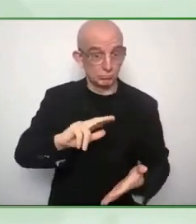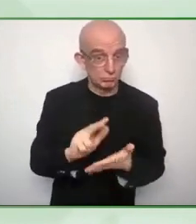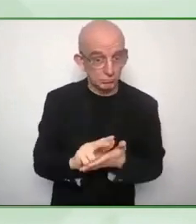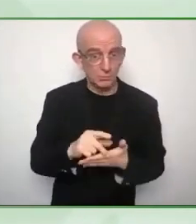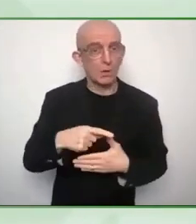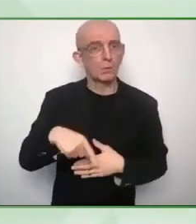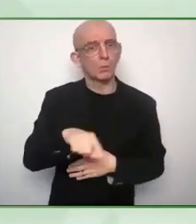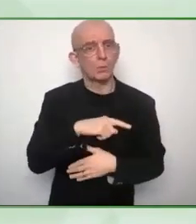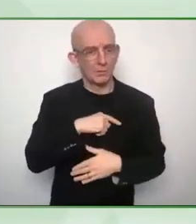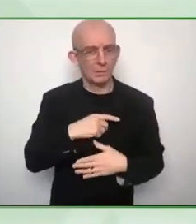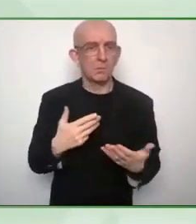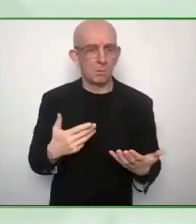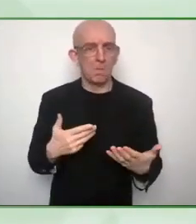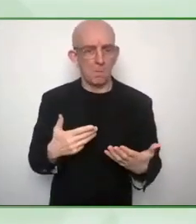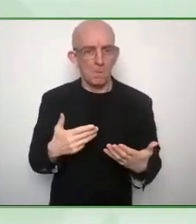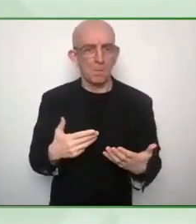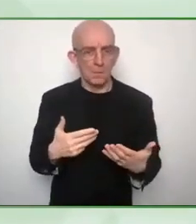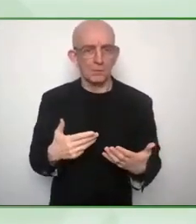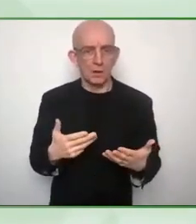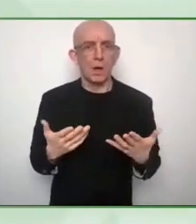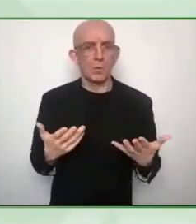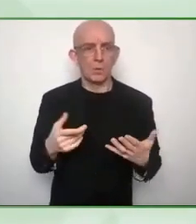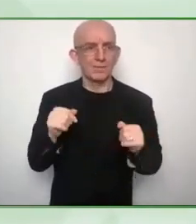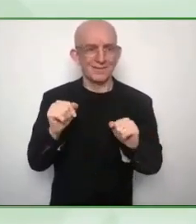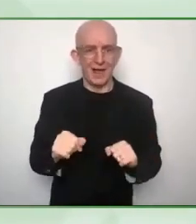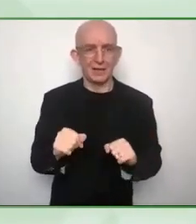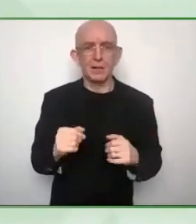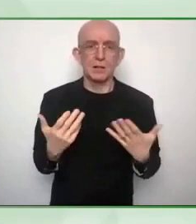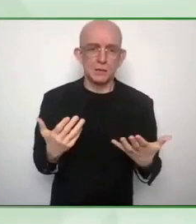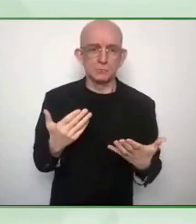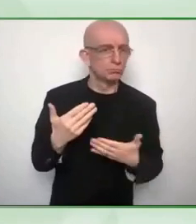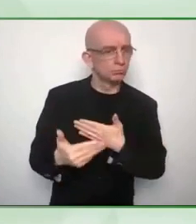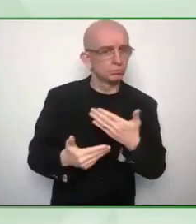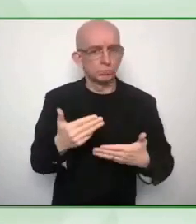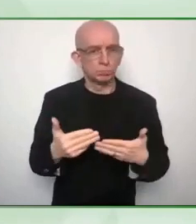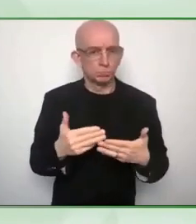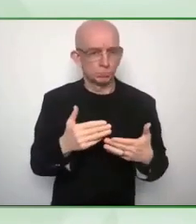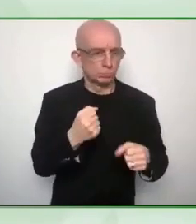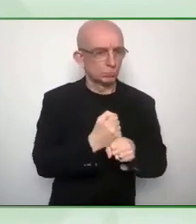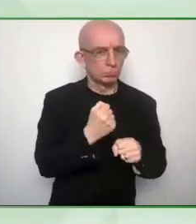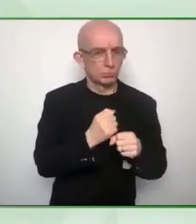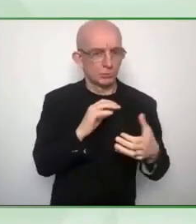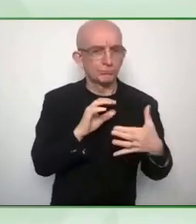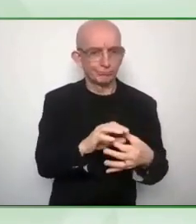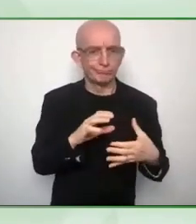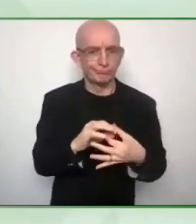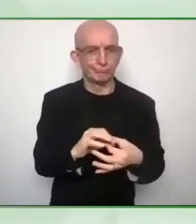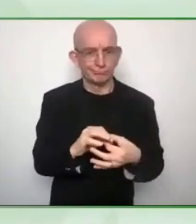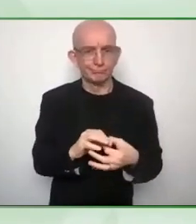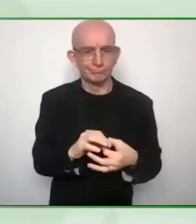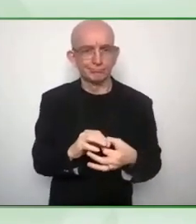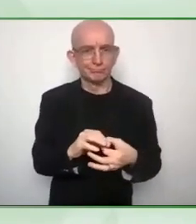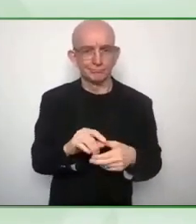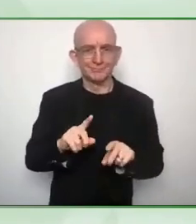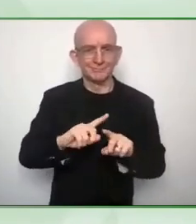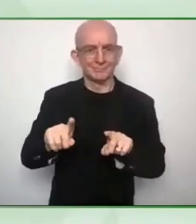what community inclusion is, how does it look like, and then like for persons with disabilities,